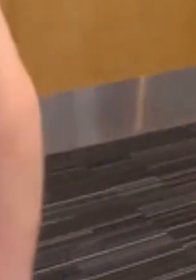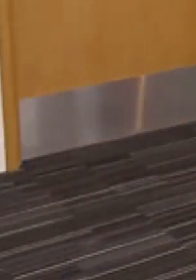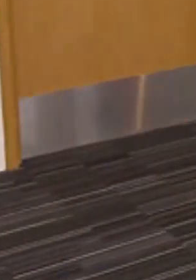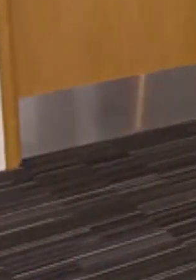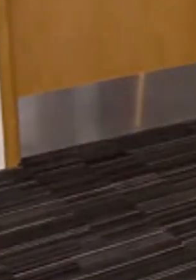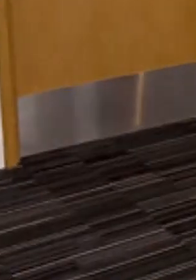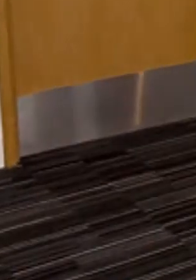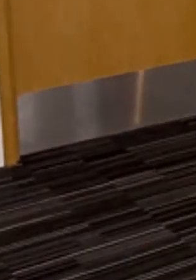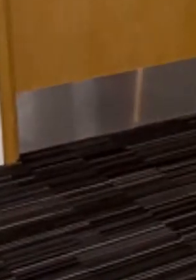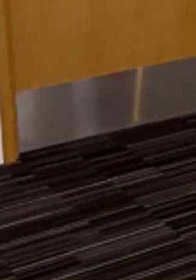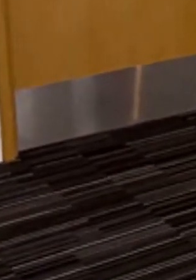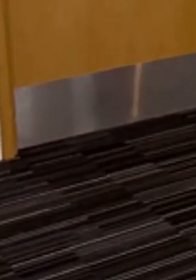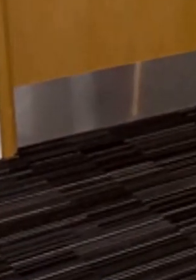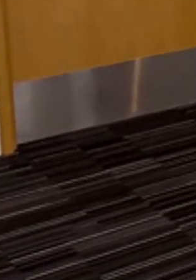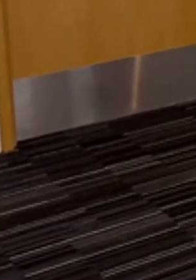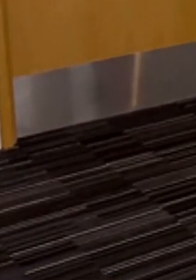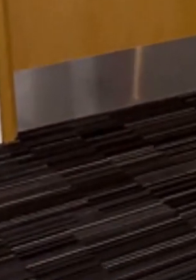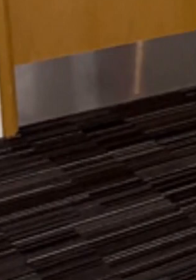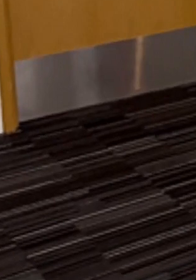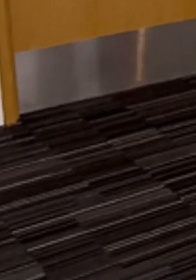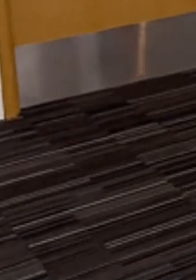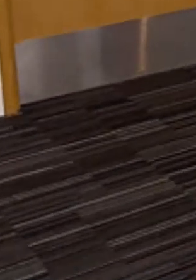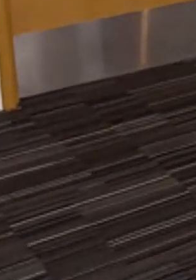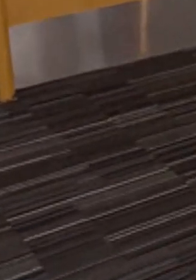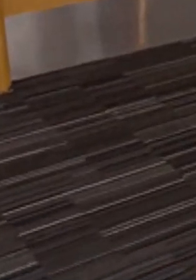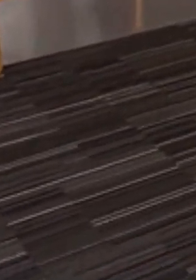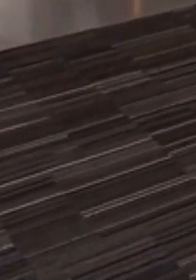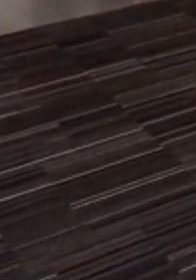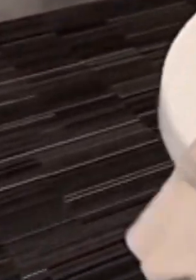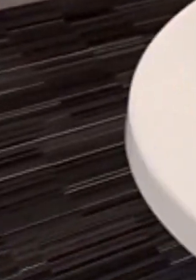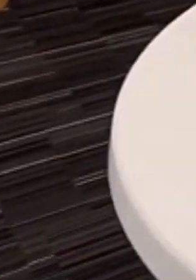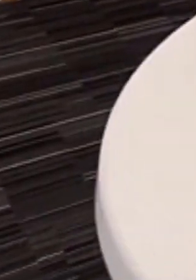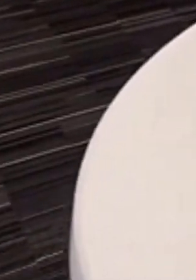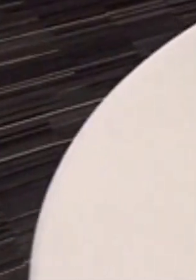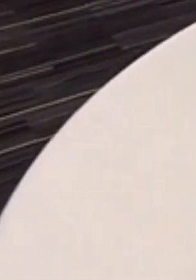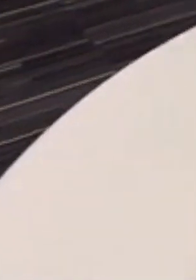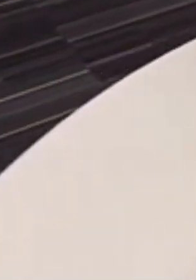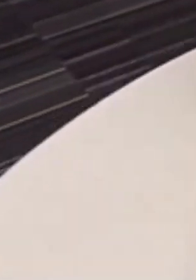road. I'll hold on my jacket.